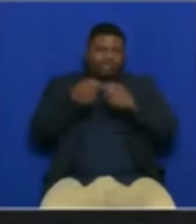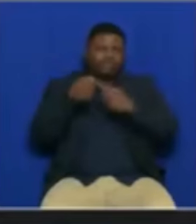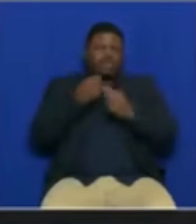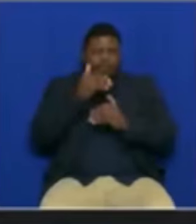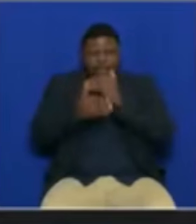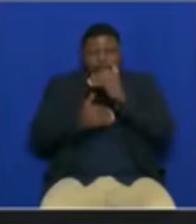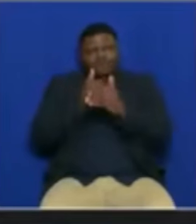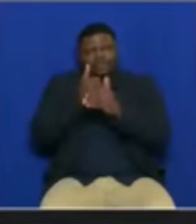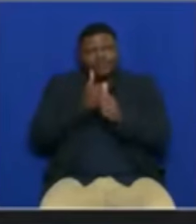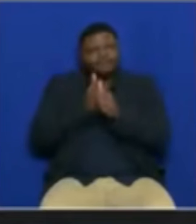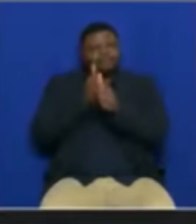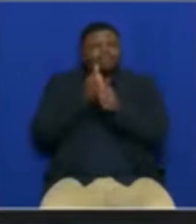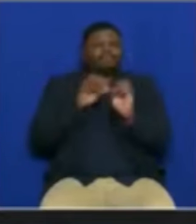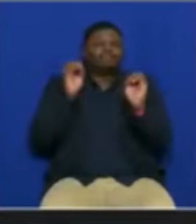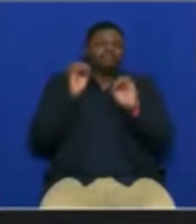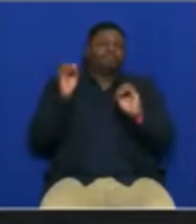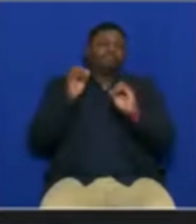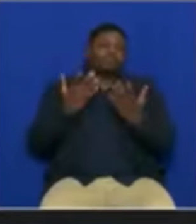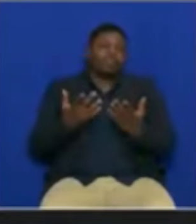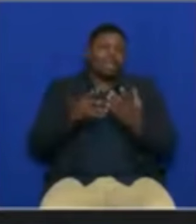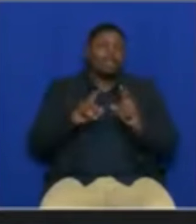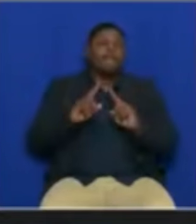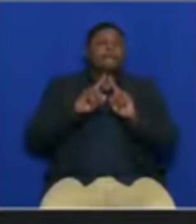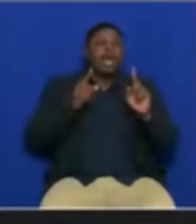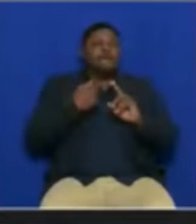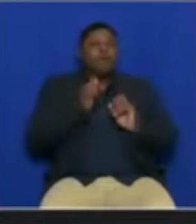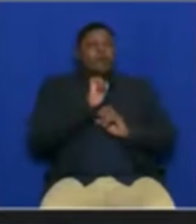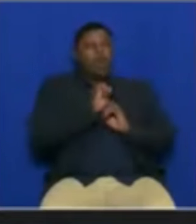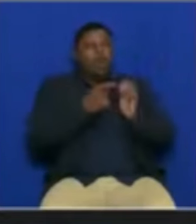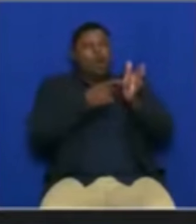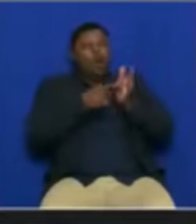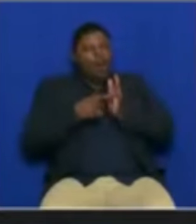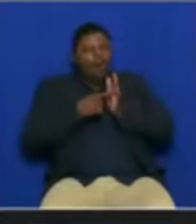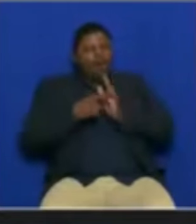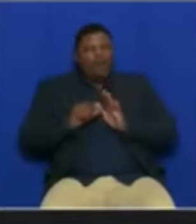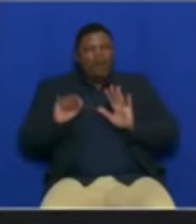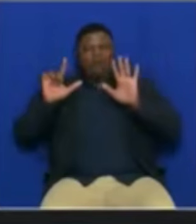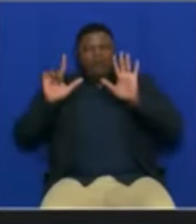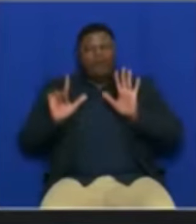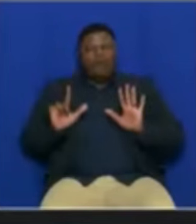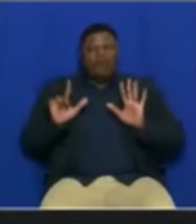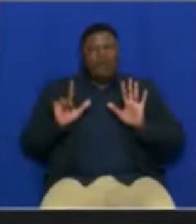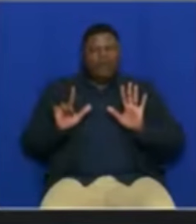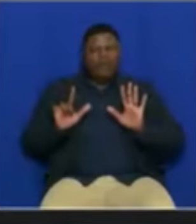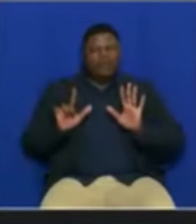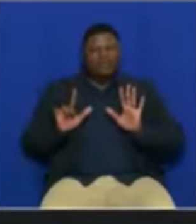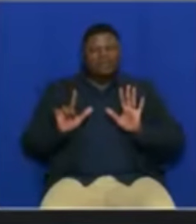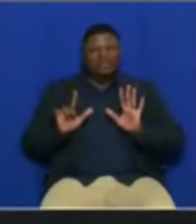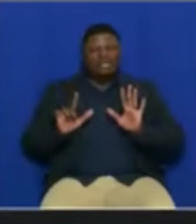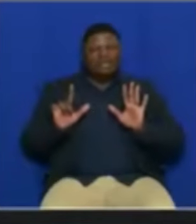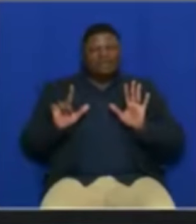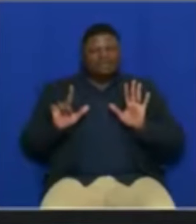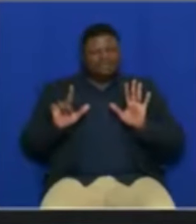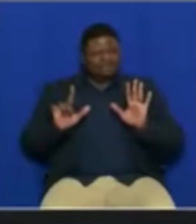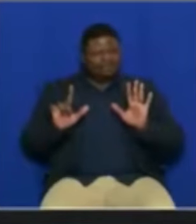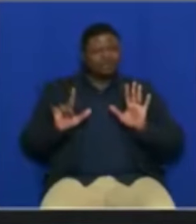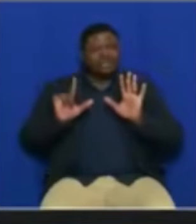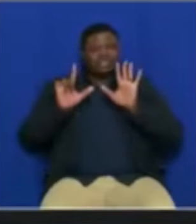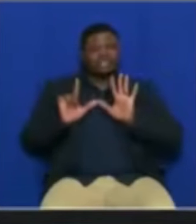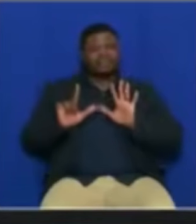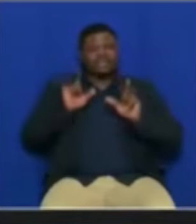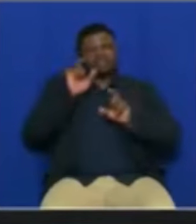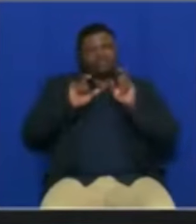people, and it requires their files from what looks like the beginning of their rise in the SAPS.